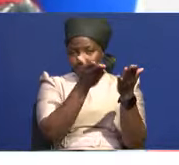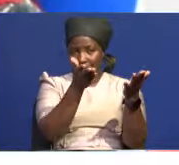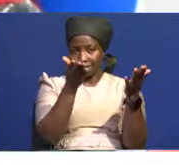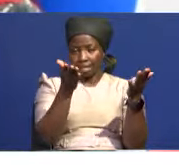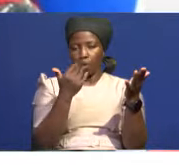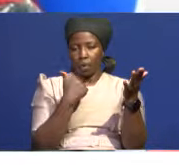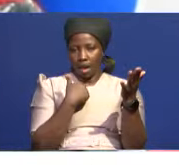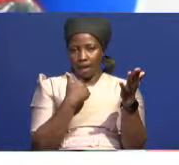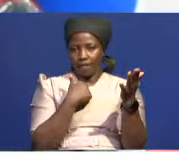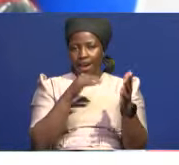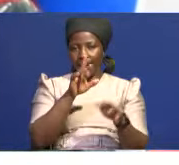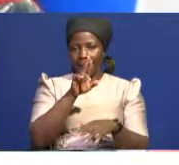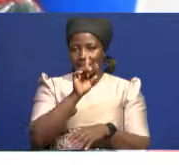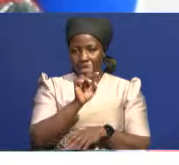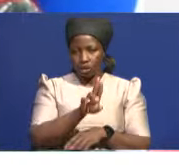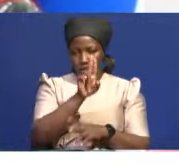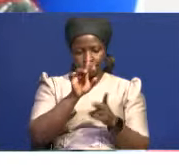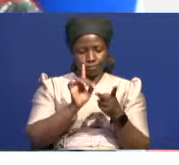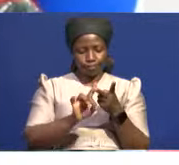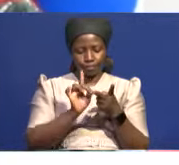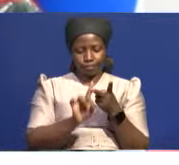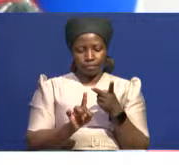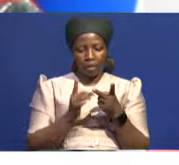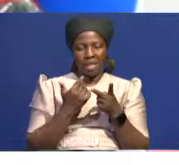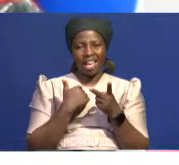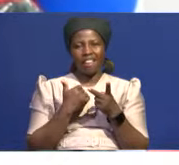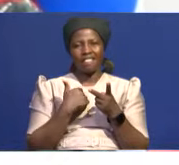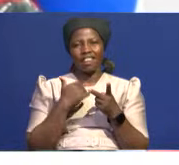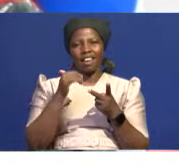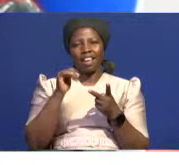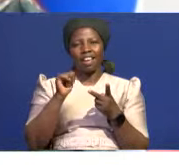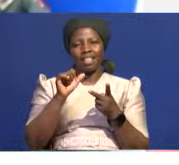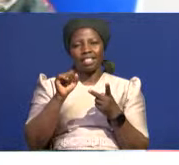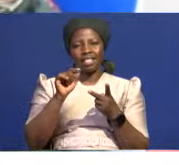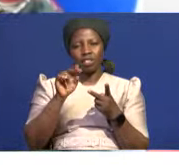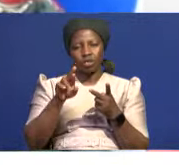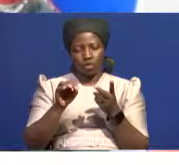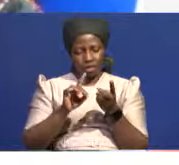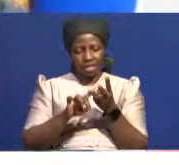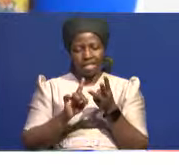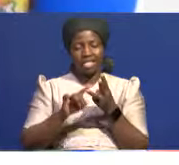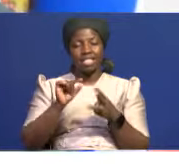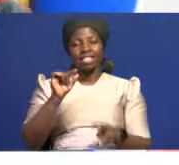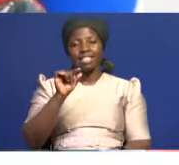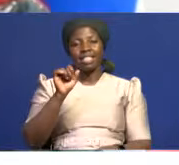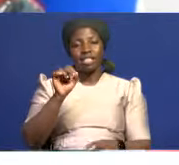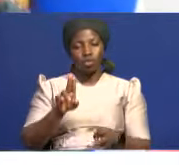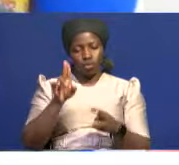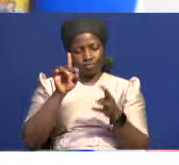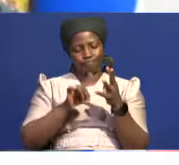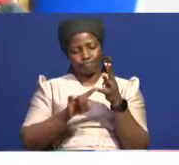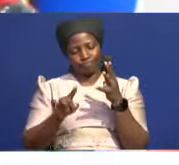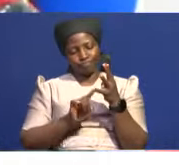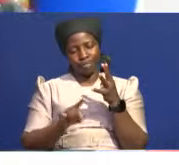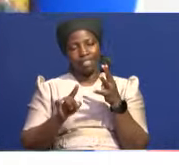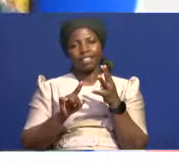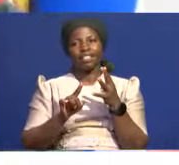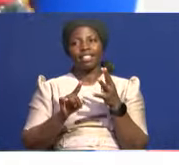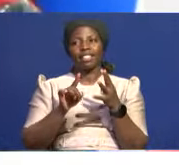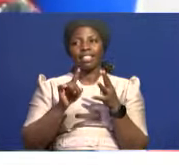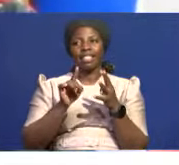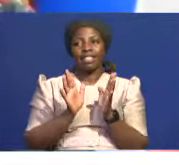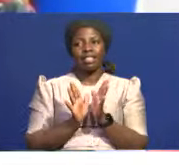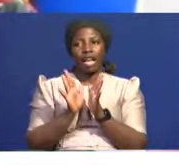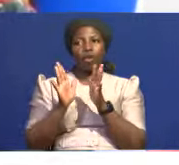na RDU, tuko na ASTU na hali kadhalika GSU na hali kadhalika General Duty Police